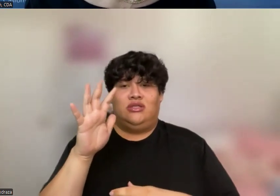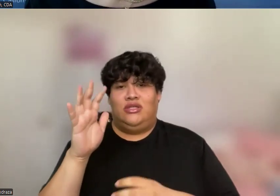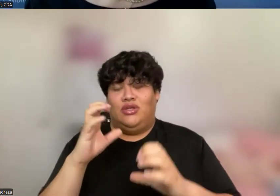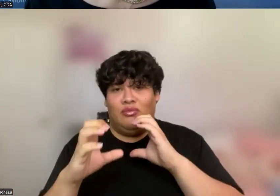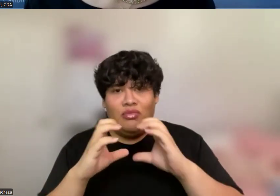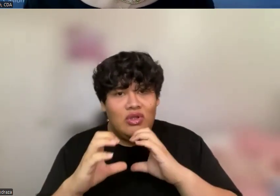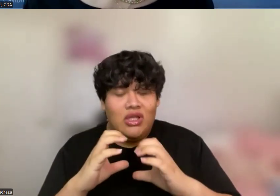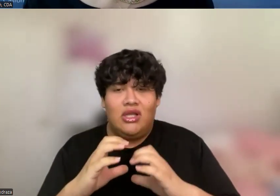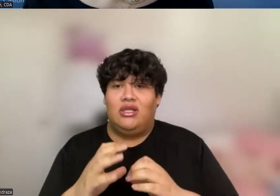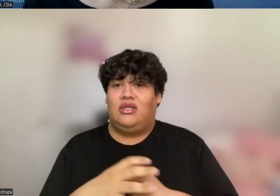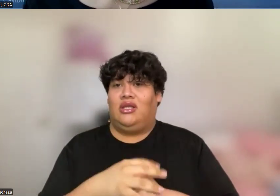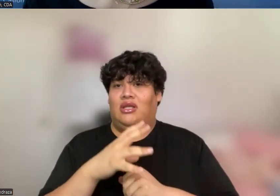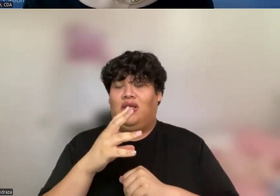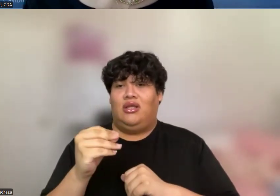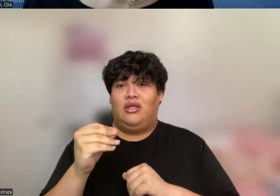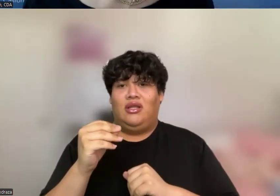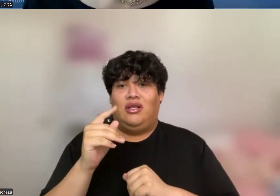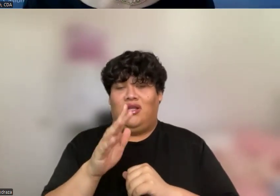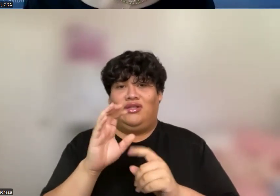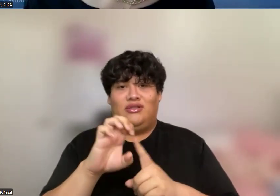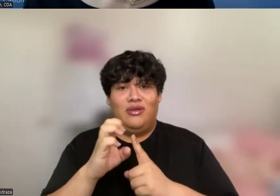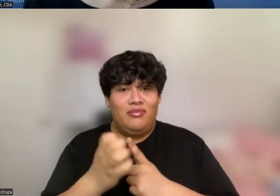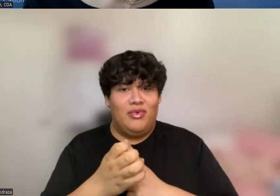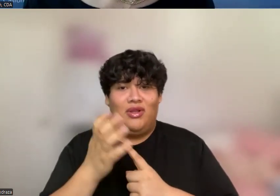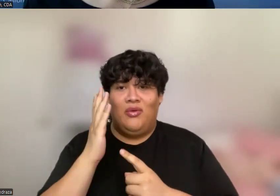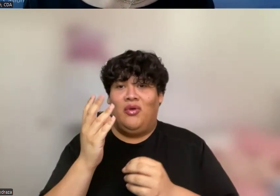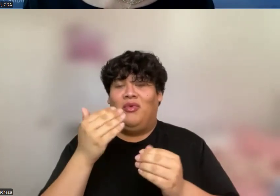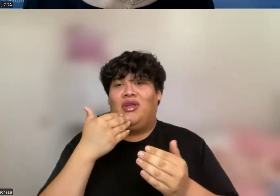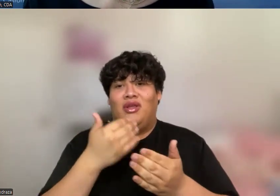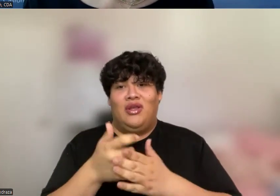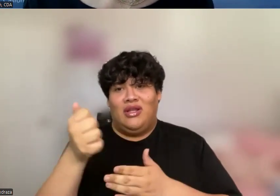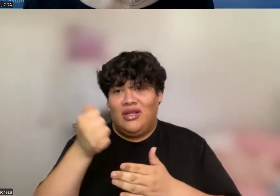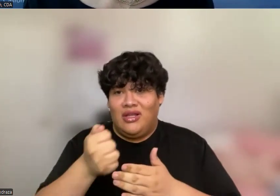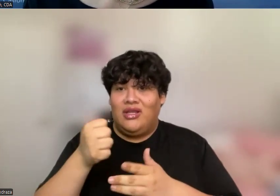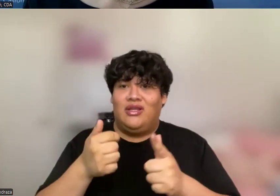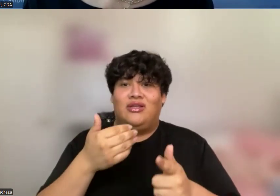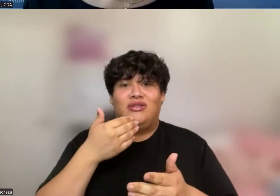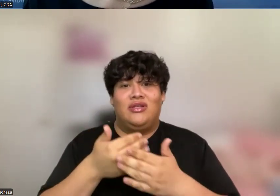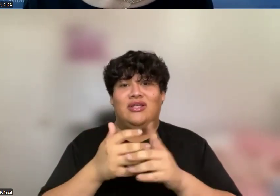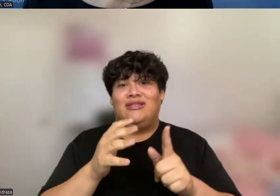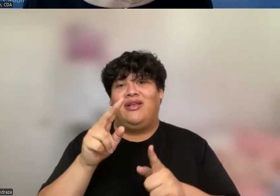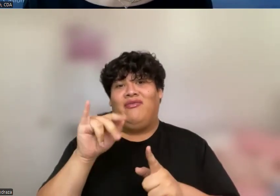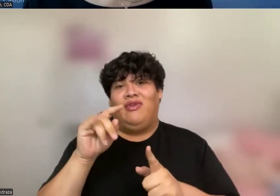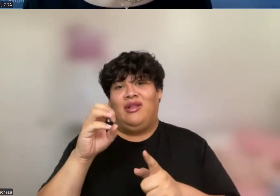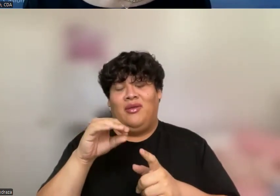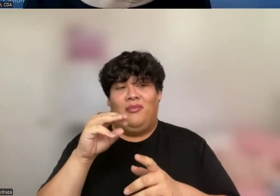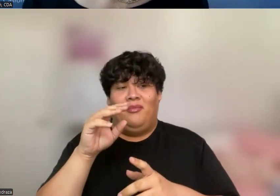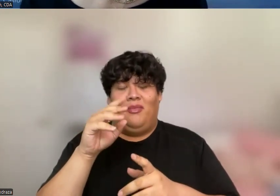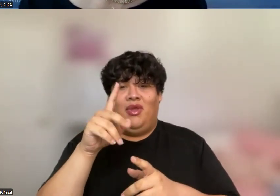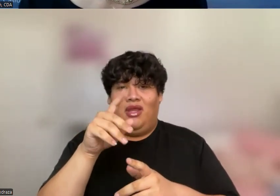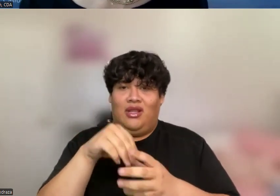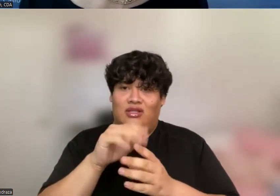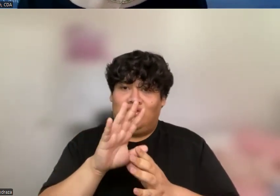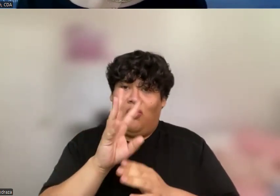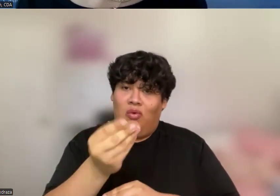And he's going to keep getting pulled into these remarks. I tell him he's a victim of his own success. So he's going to be speaking